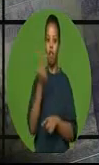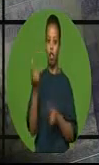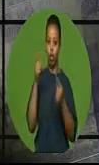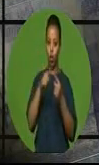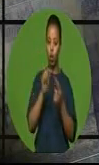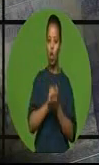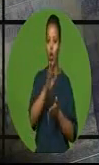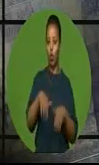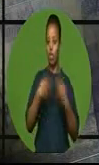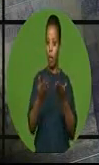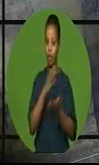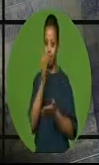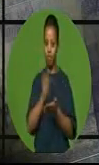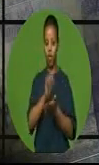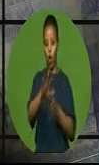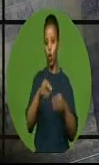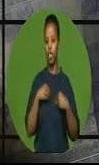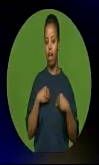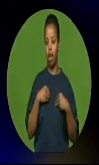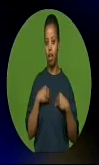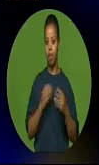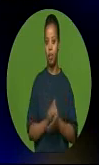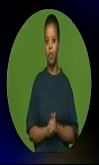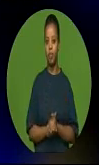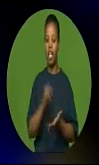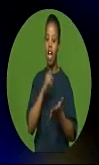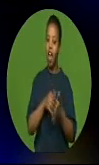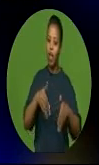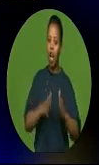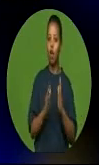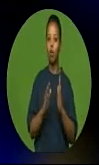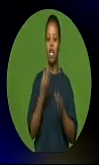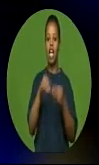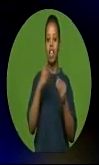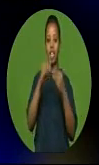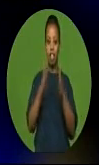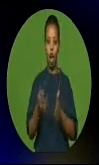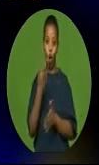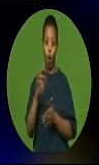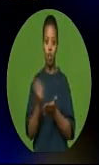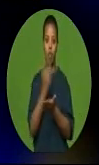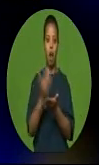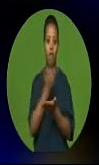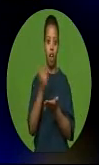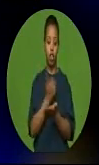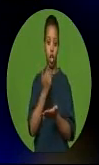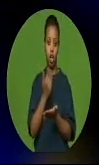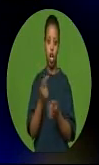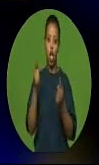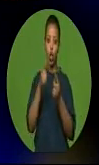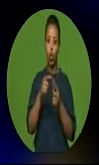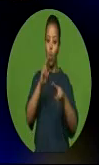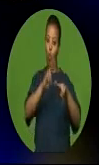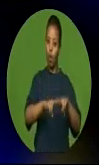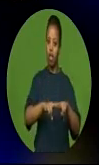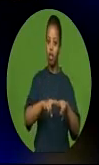to consignor and consignee. It allows a seller or manufacturer to